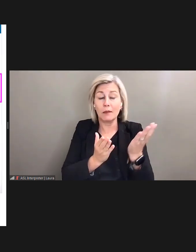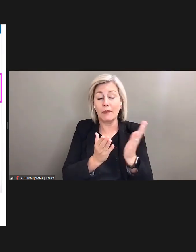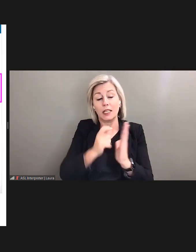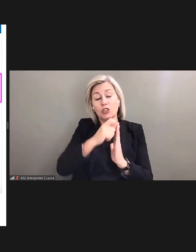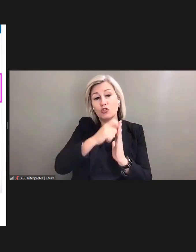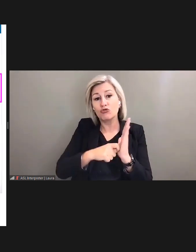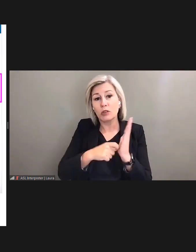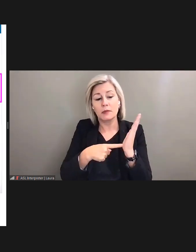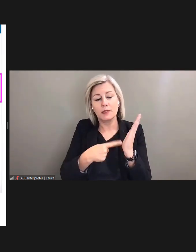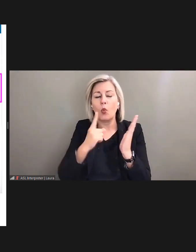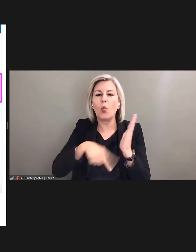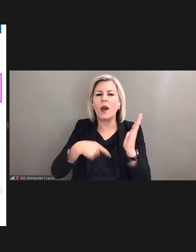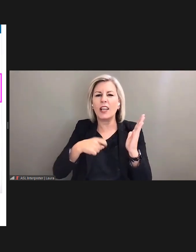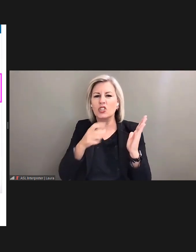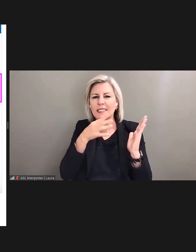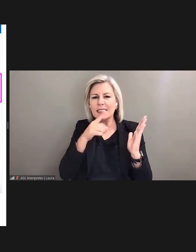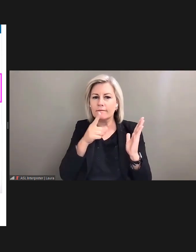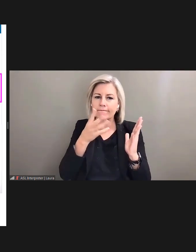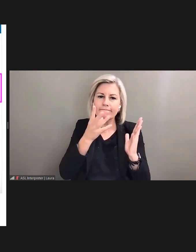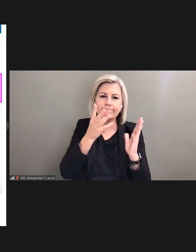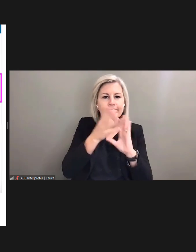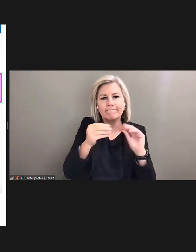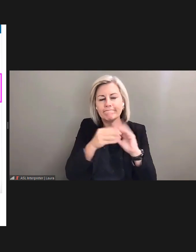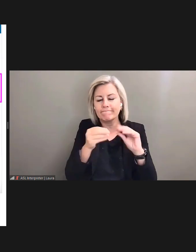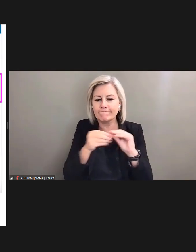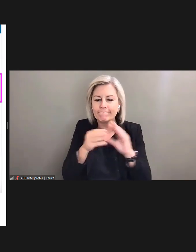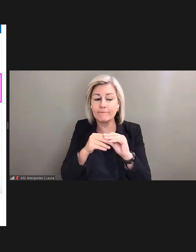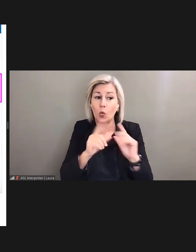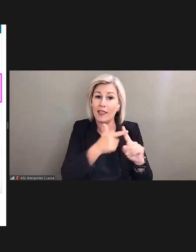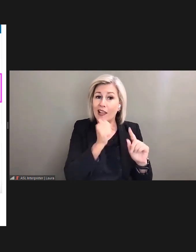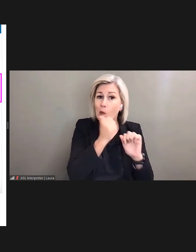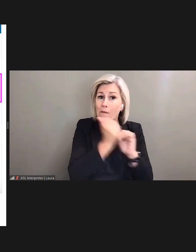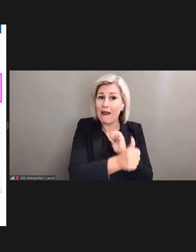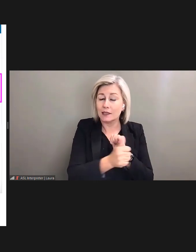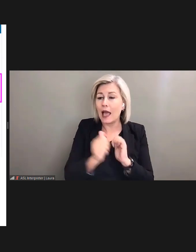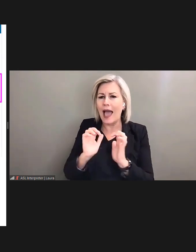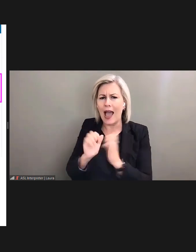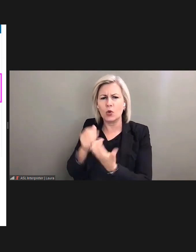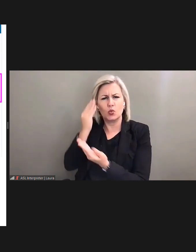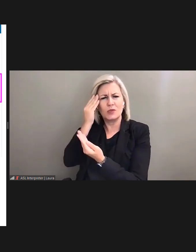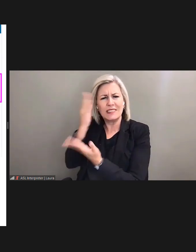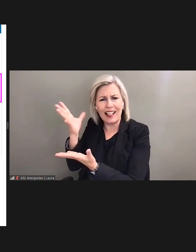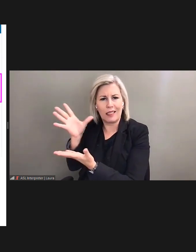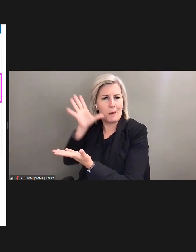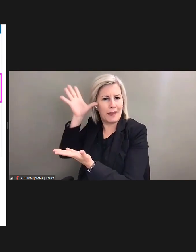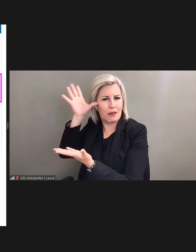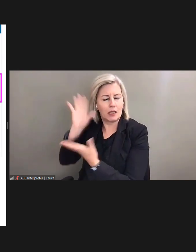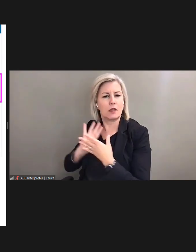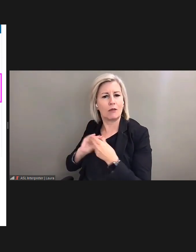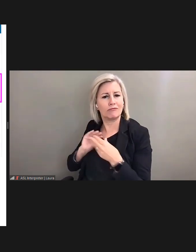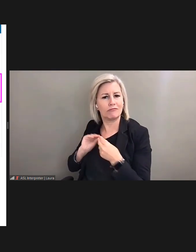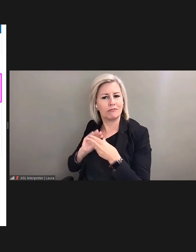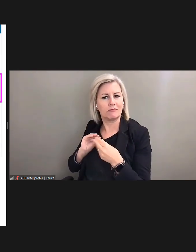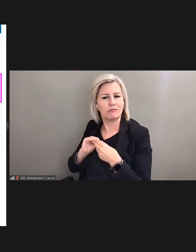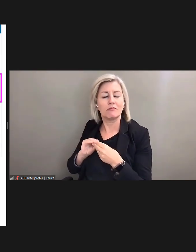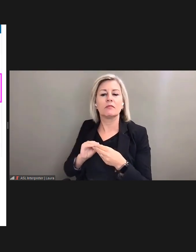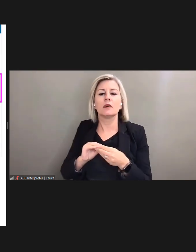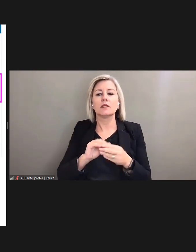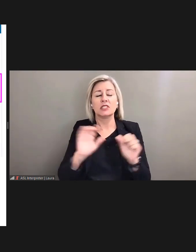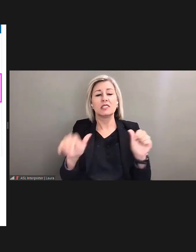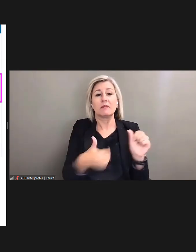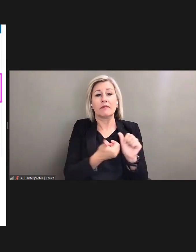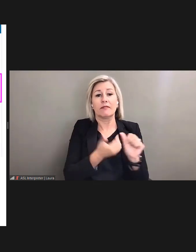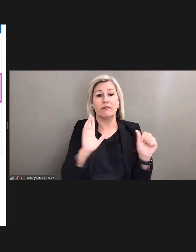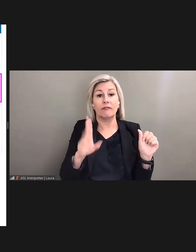say when a child does or doesn't pass to parents. You'll also find some follow-up